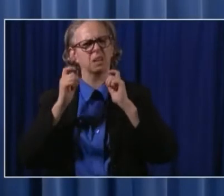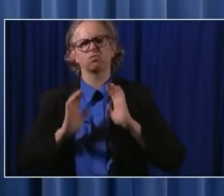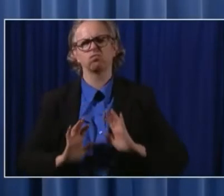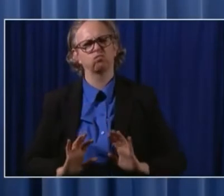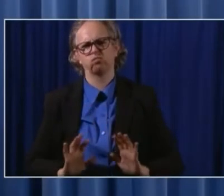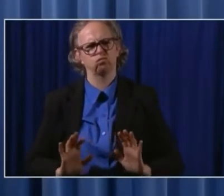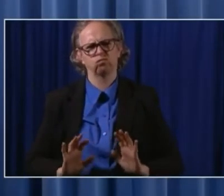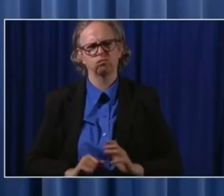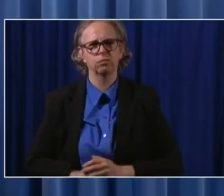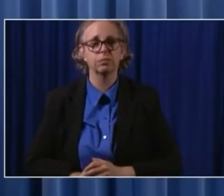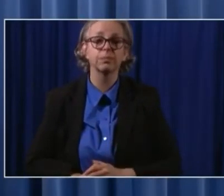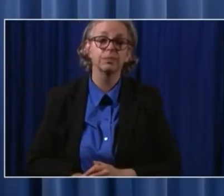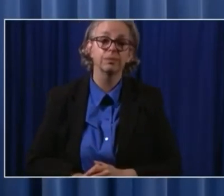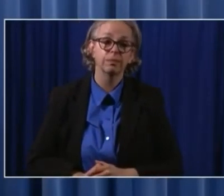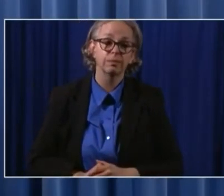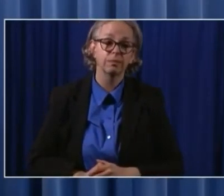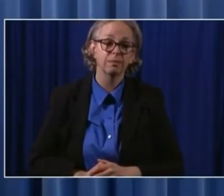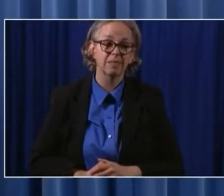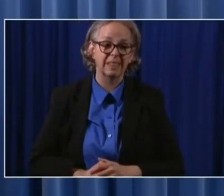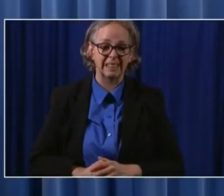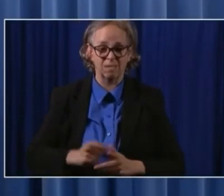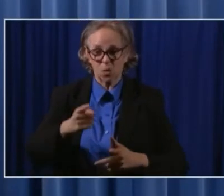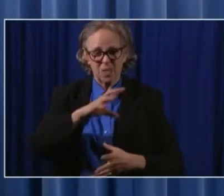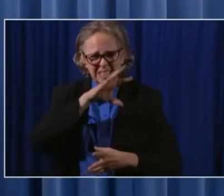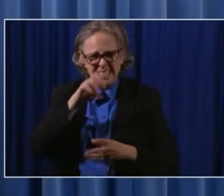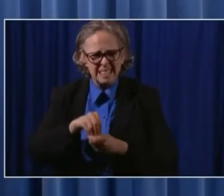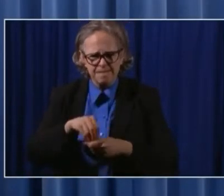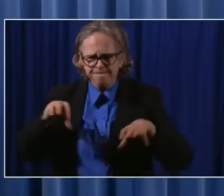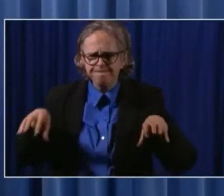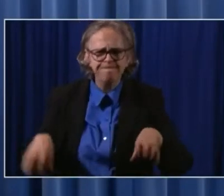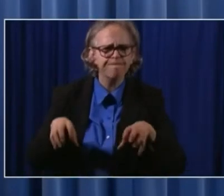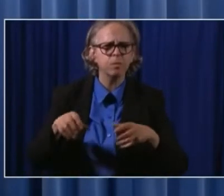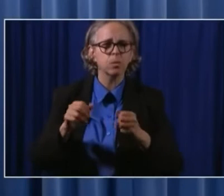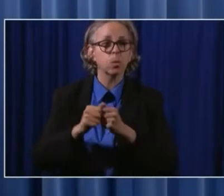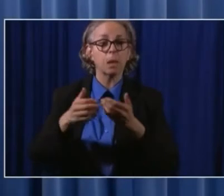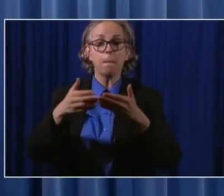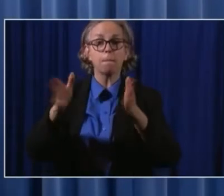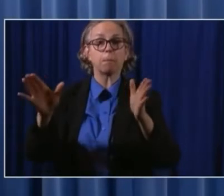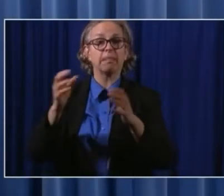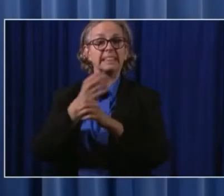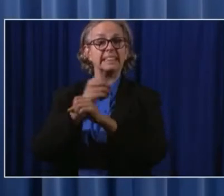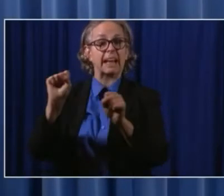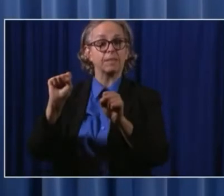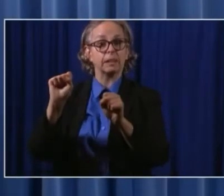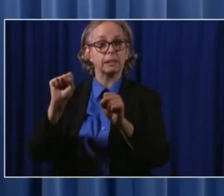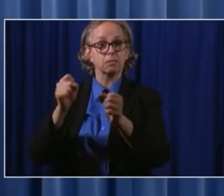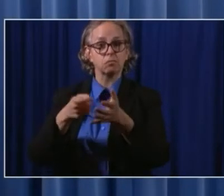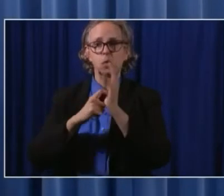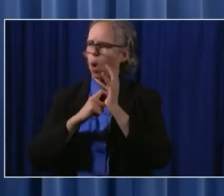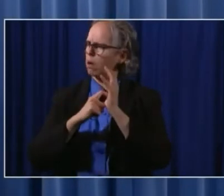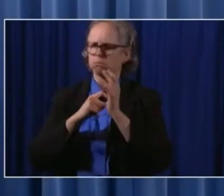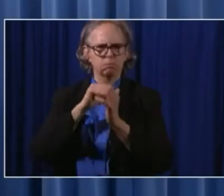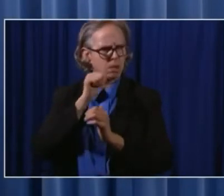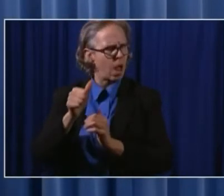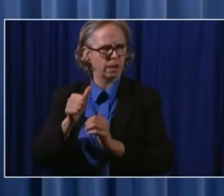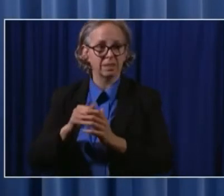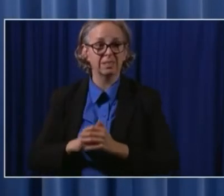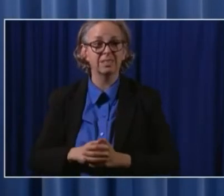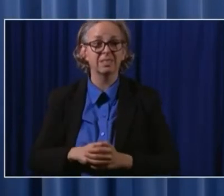who are actively involved in public safety do not have to wear a mask, or those who are actively eating or